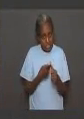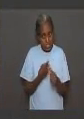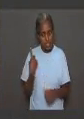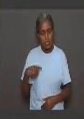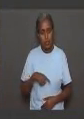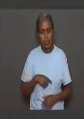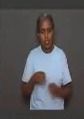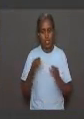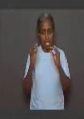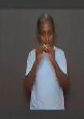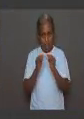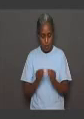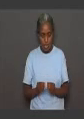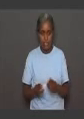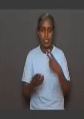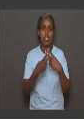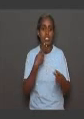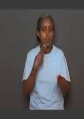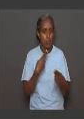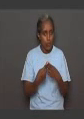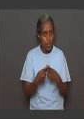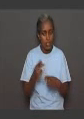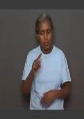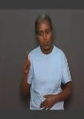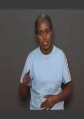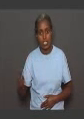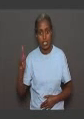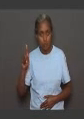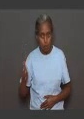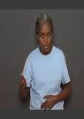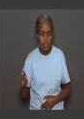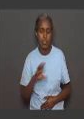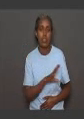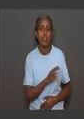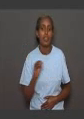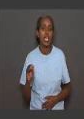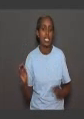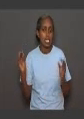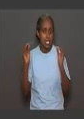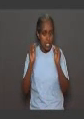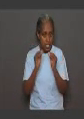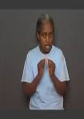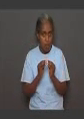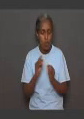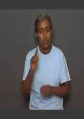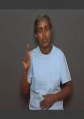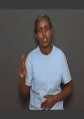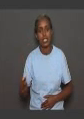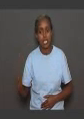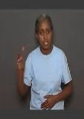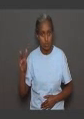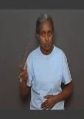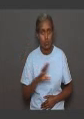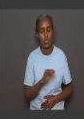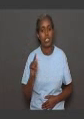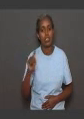we calculate the product of Z1 and the sum of Z2